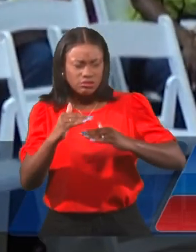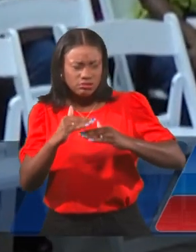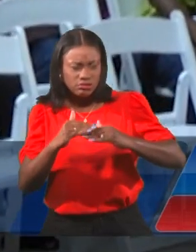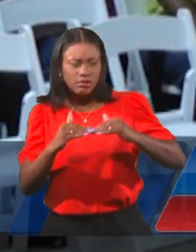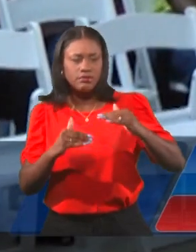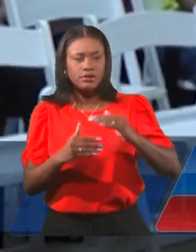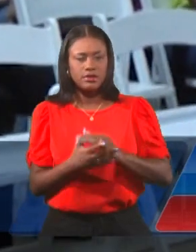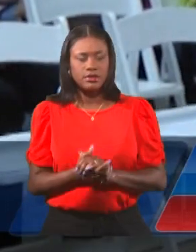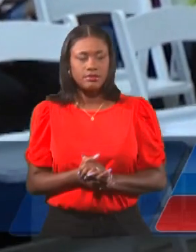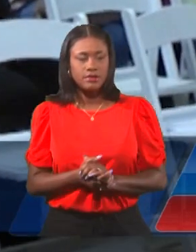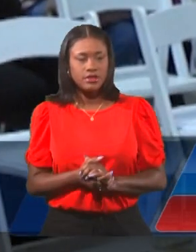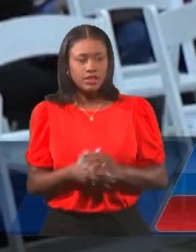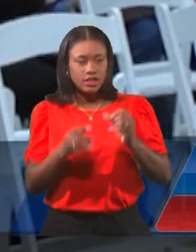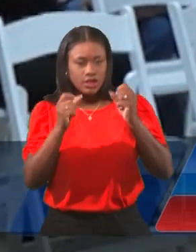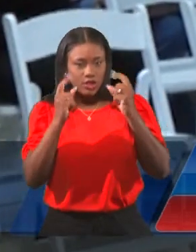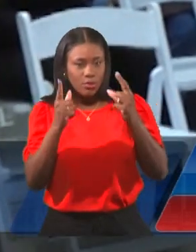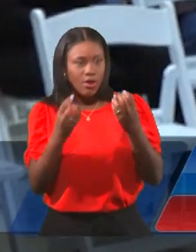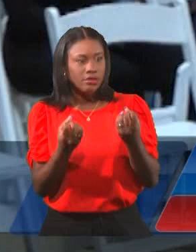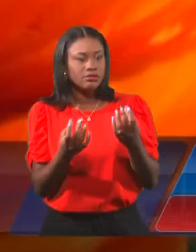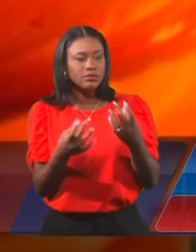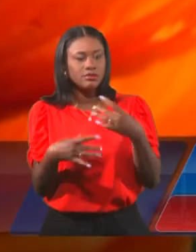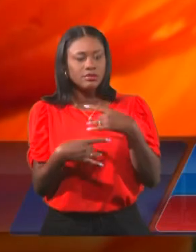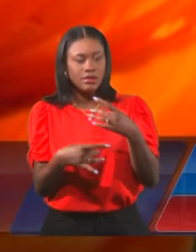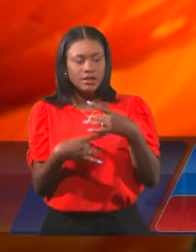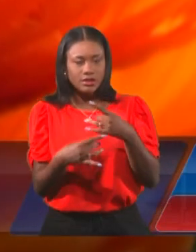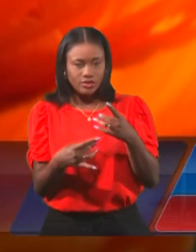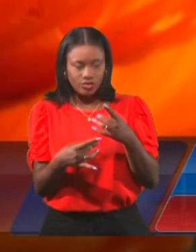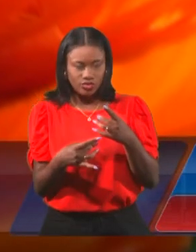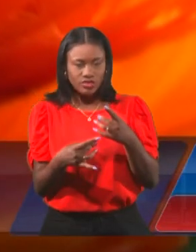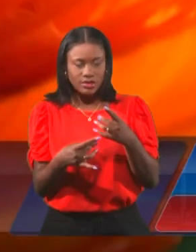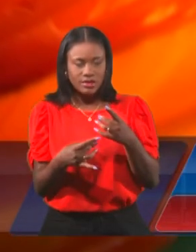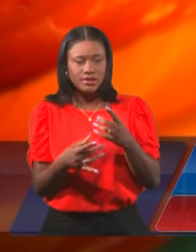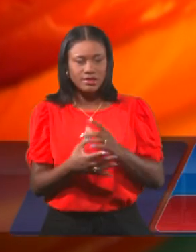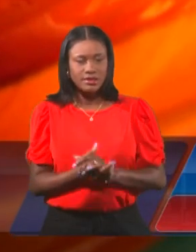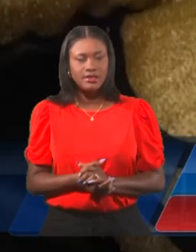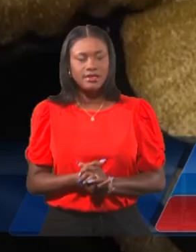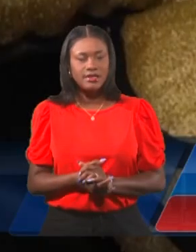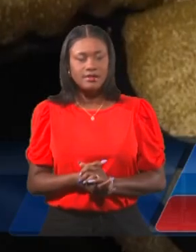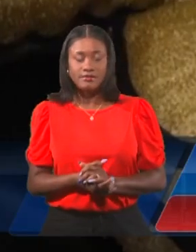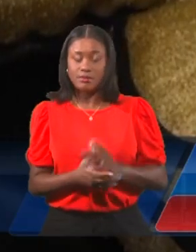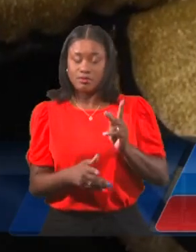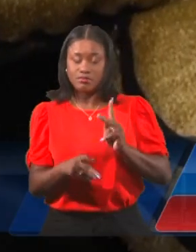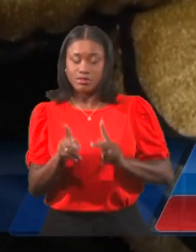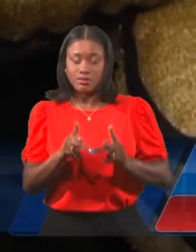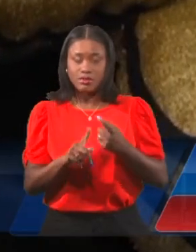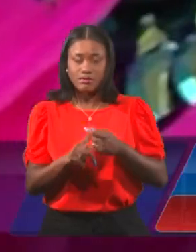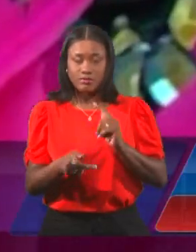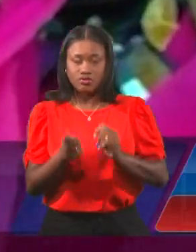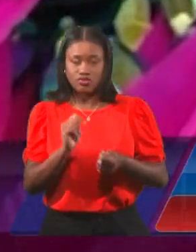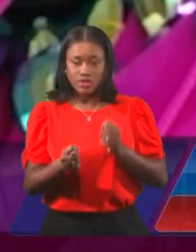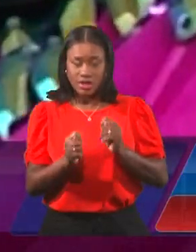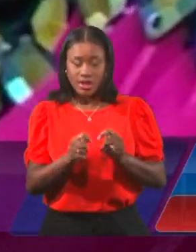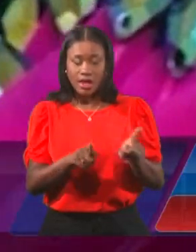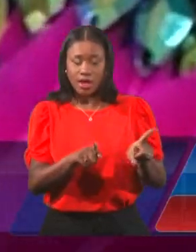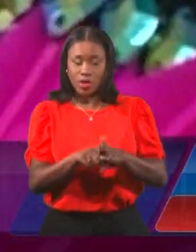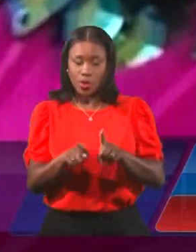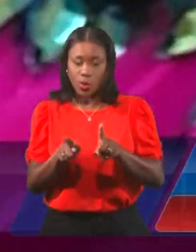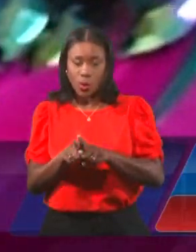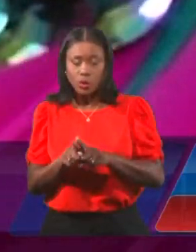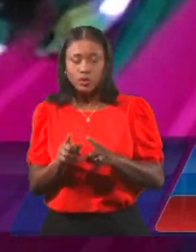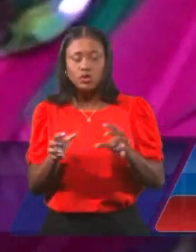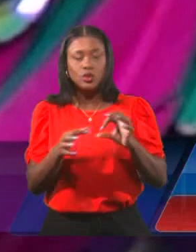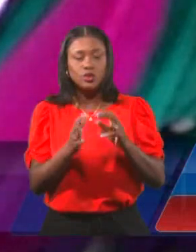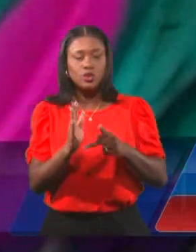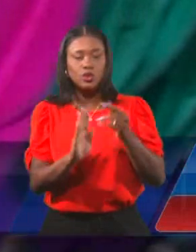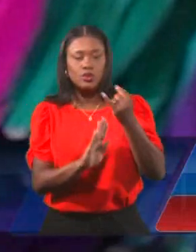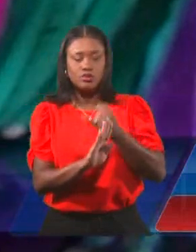was surprised by the level of interest expressed, with even persons from Trinidad reaching out. She noted this cycle